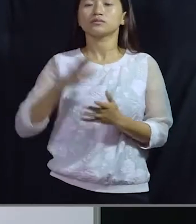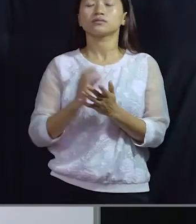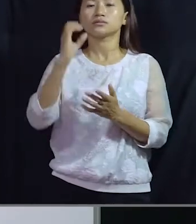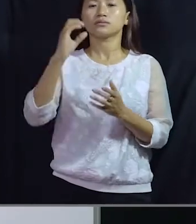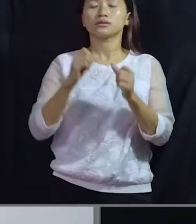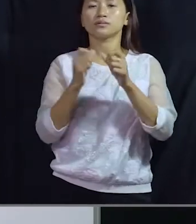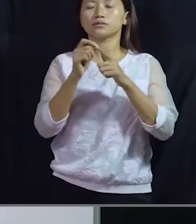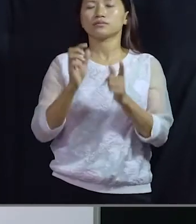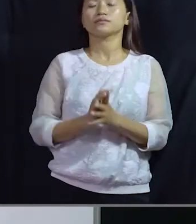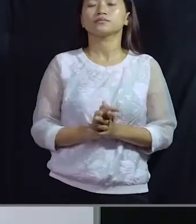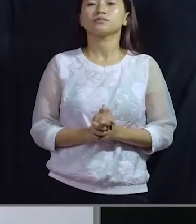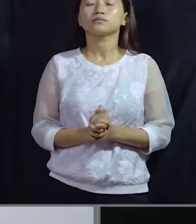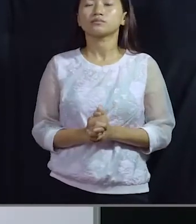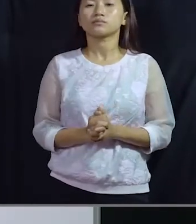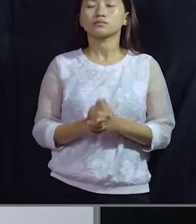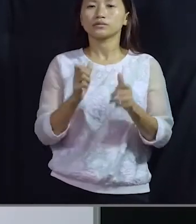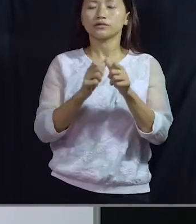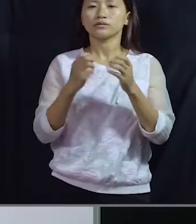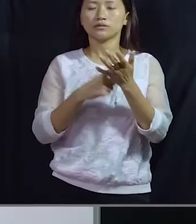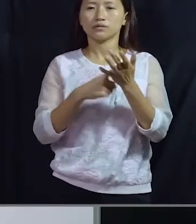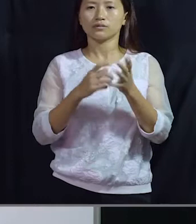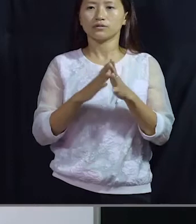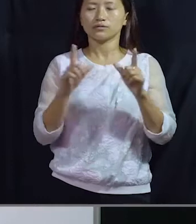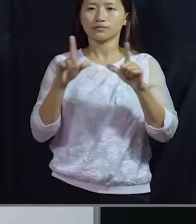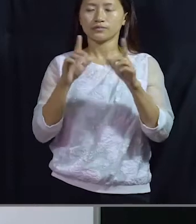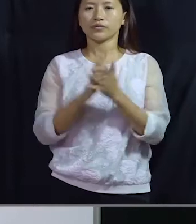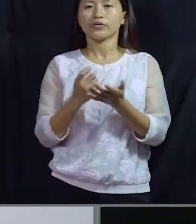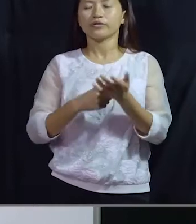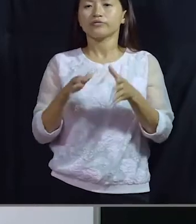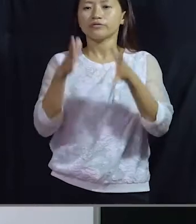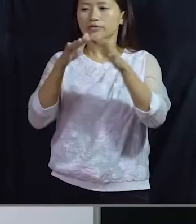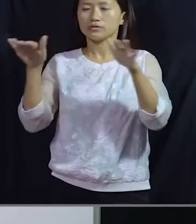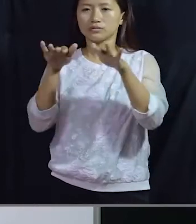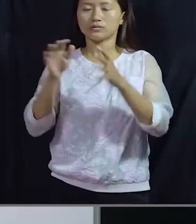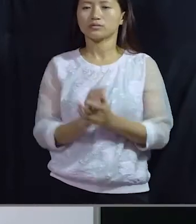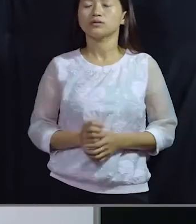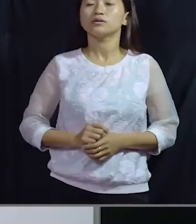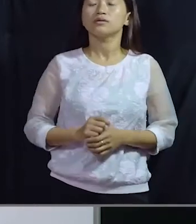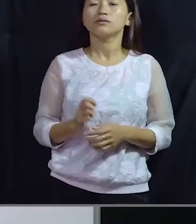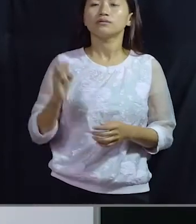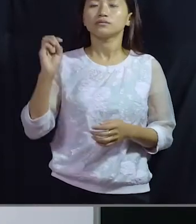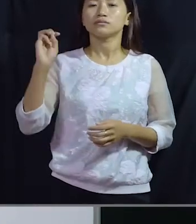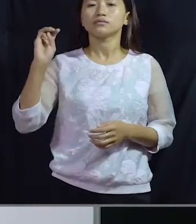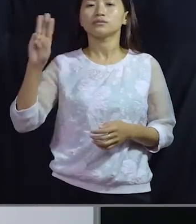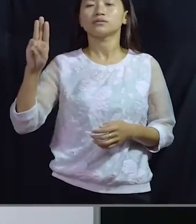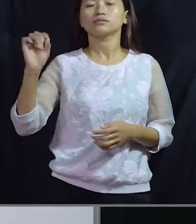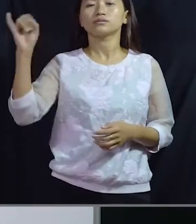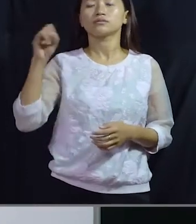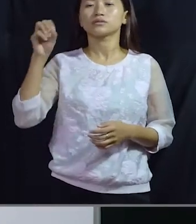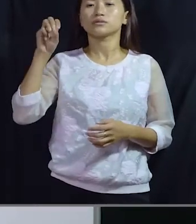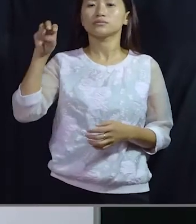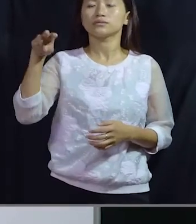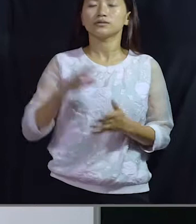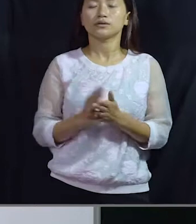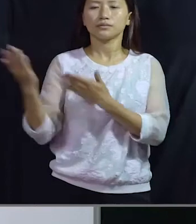capital. A unrecorded furniture having a value of rupees 3,600 is to be